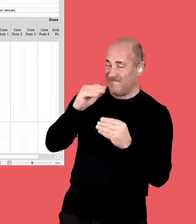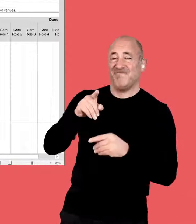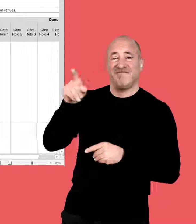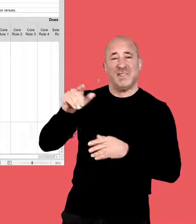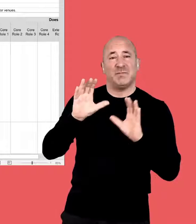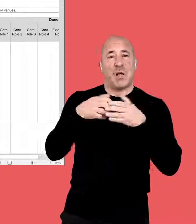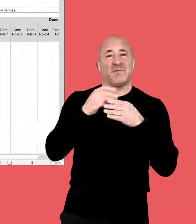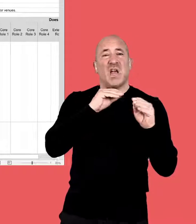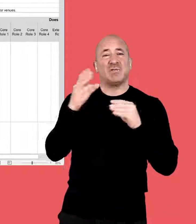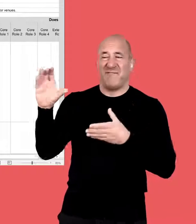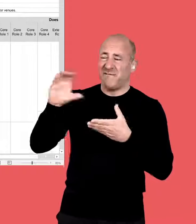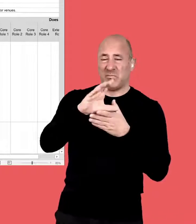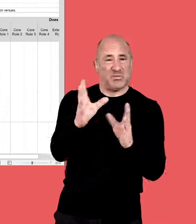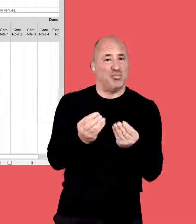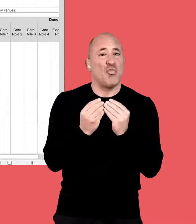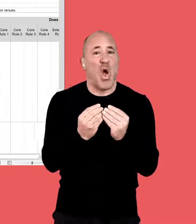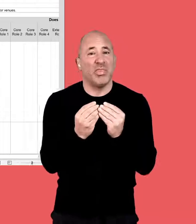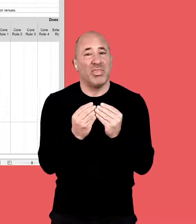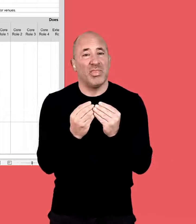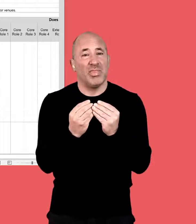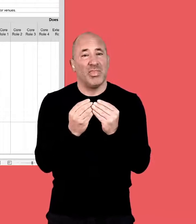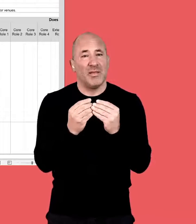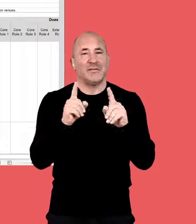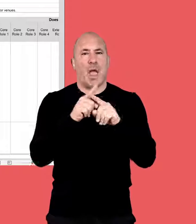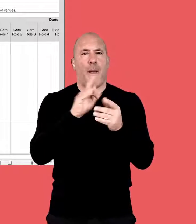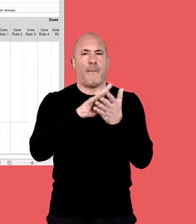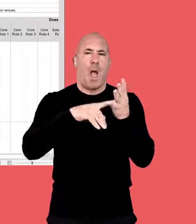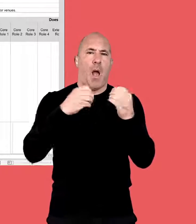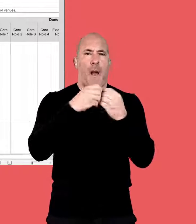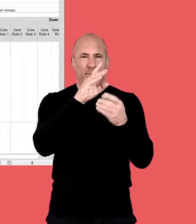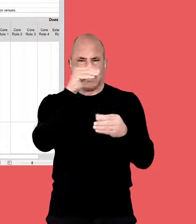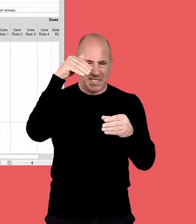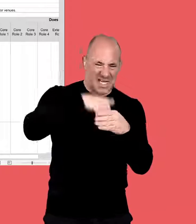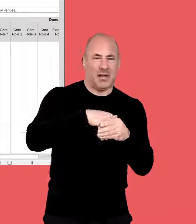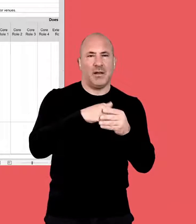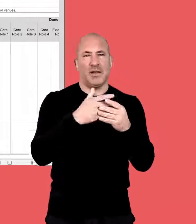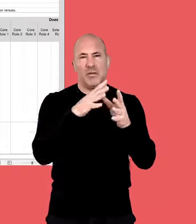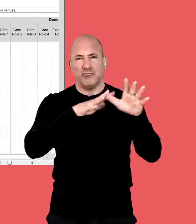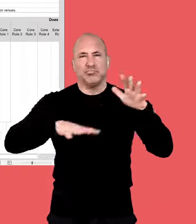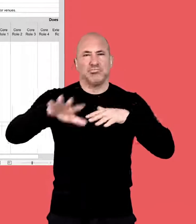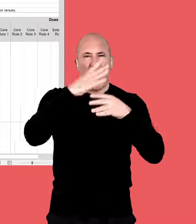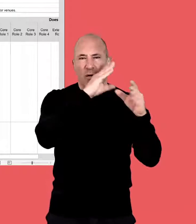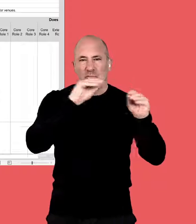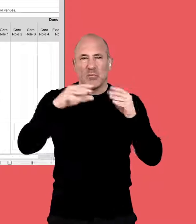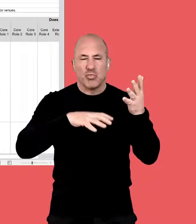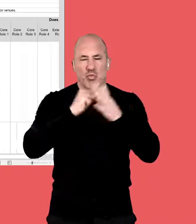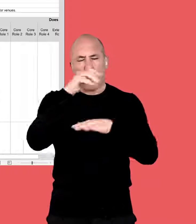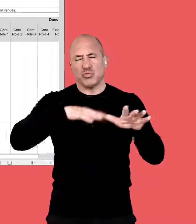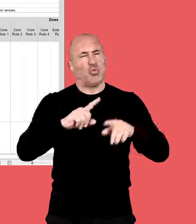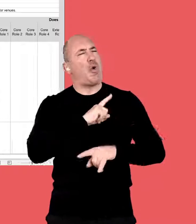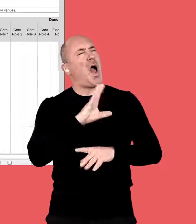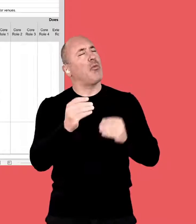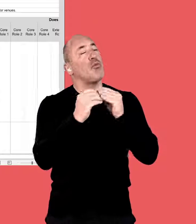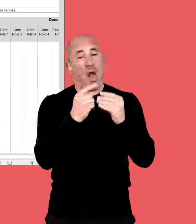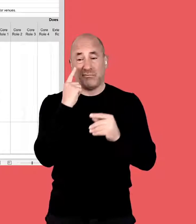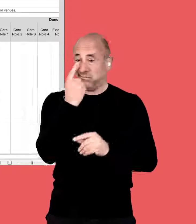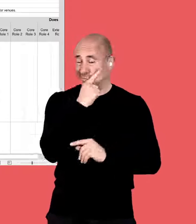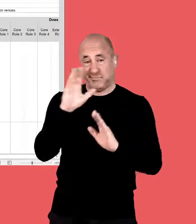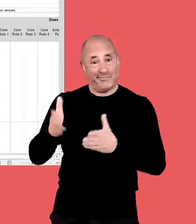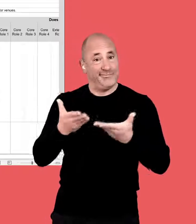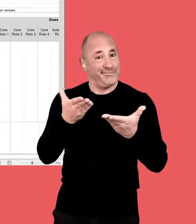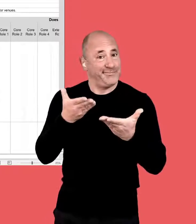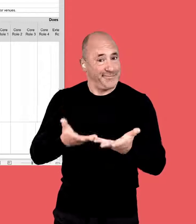the Department for Education's investment as the role of hubs embedded in the wider education and cultural sectors.